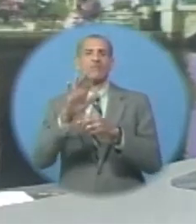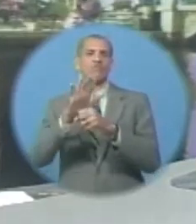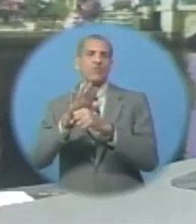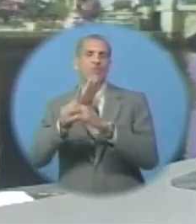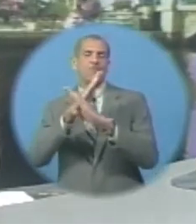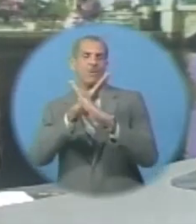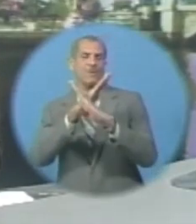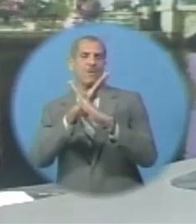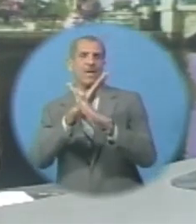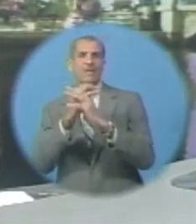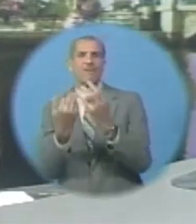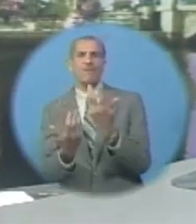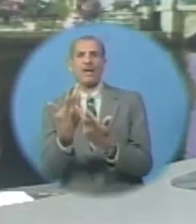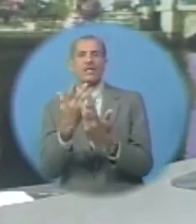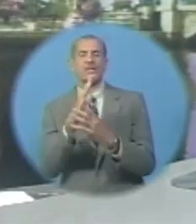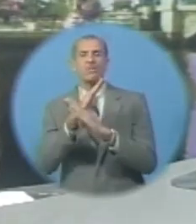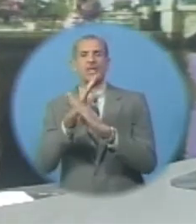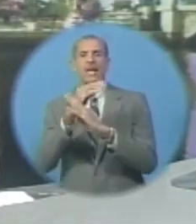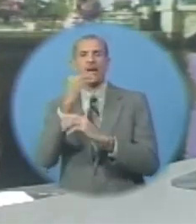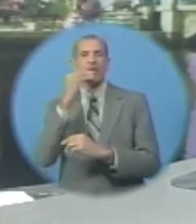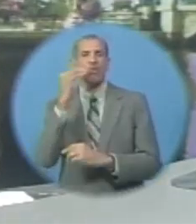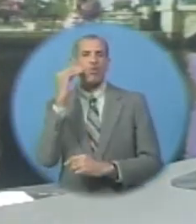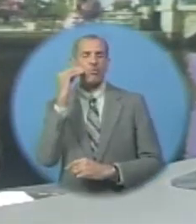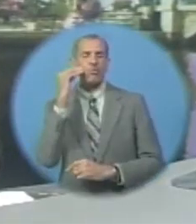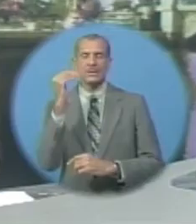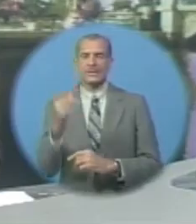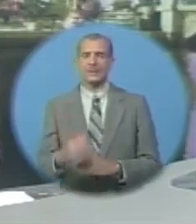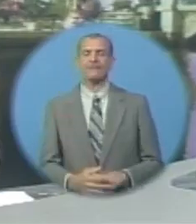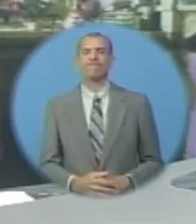prevention systems to protect their homes.